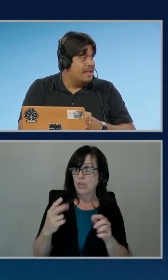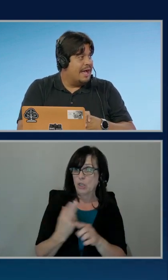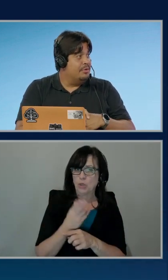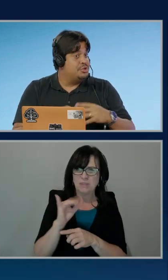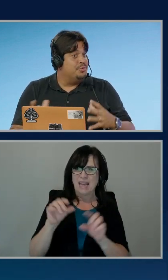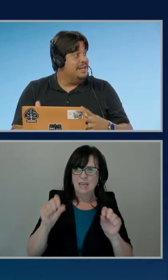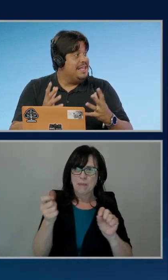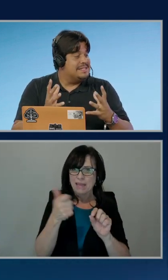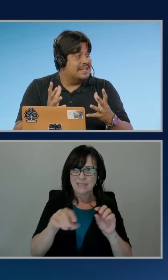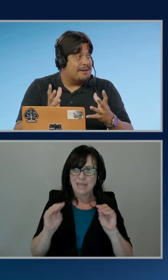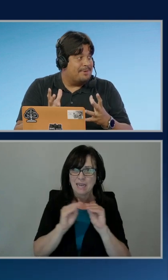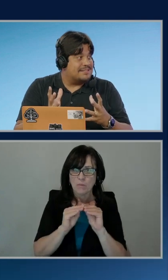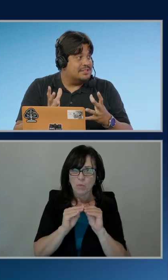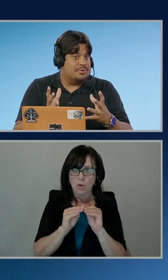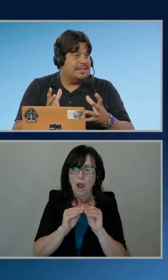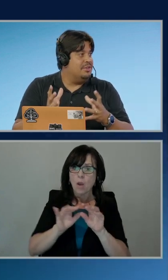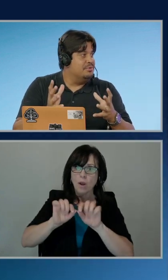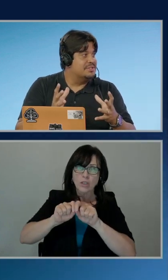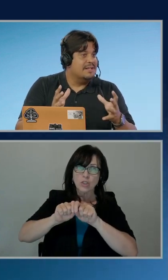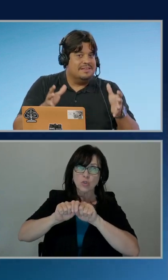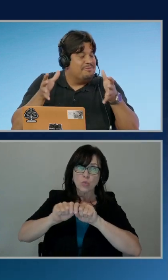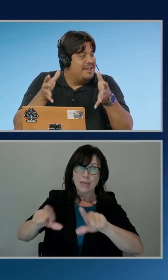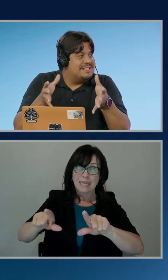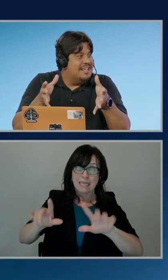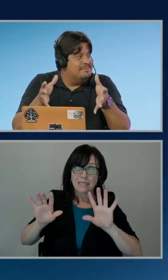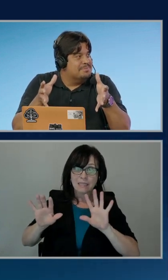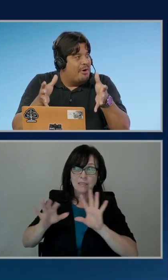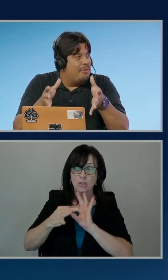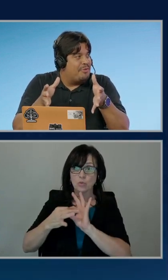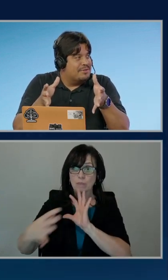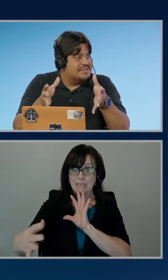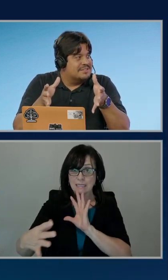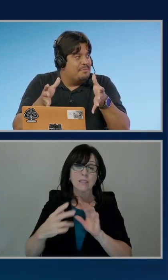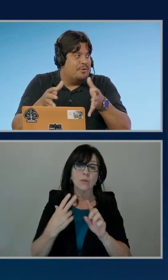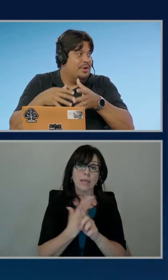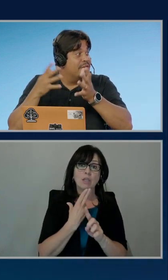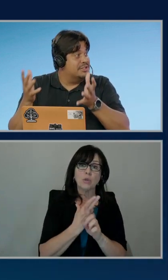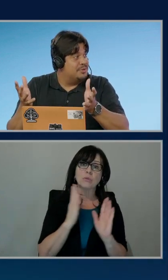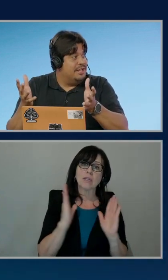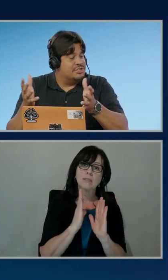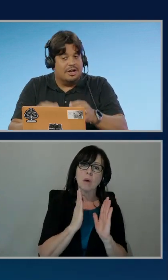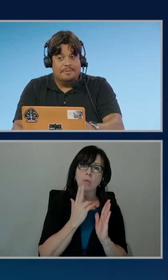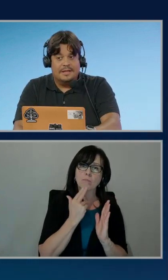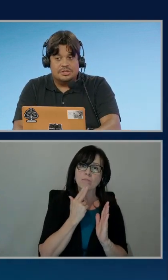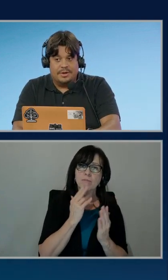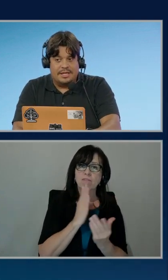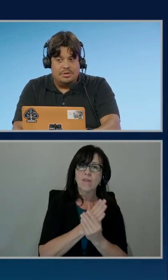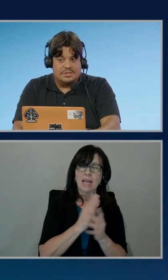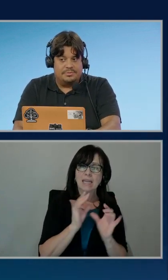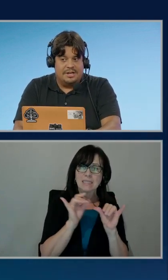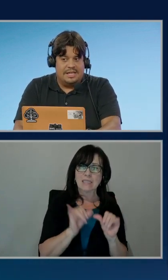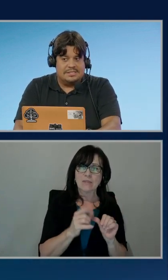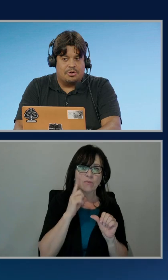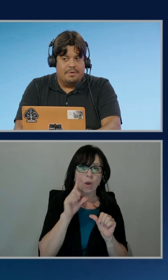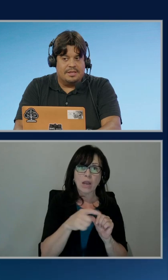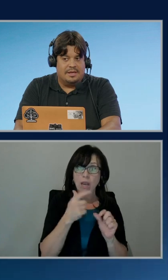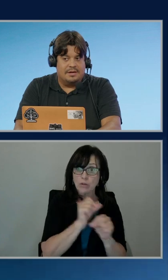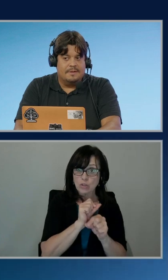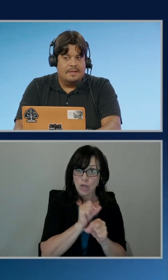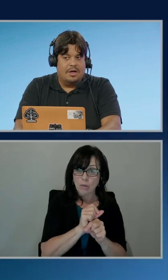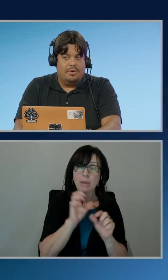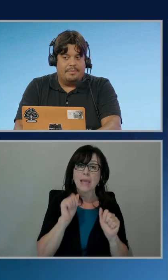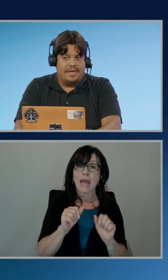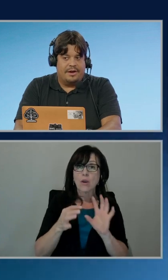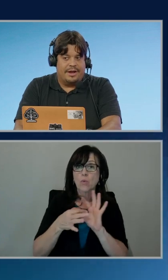anymore. I want to release the capacity so I can use the very same small file system for another training job. So I can use a release command